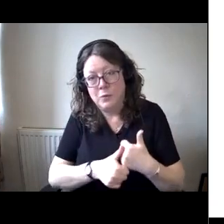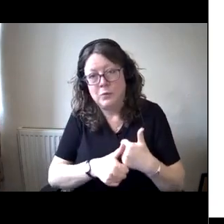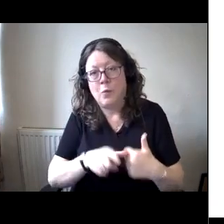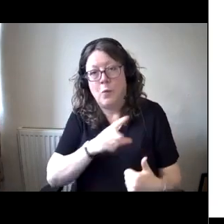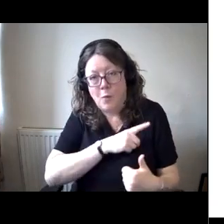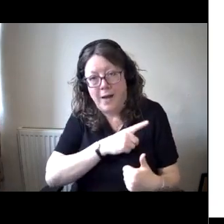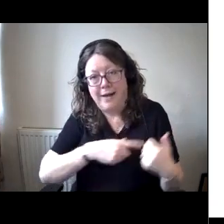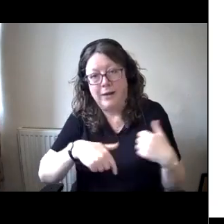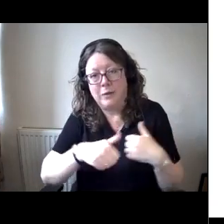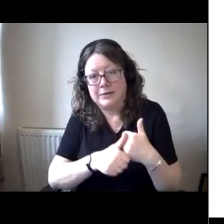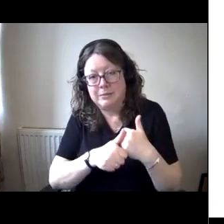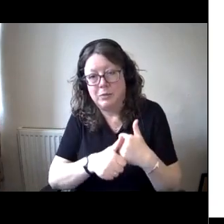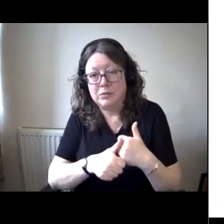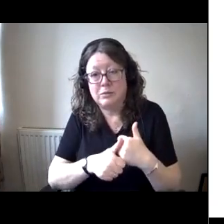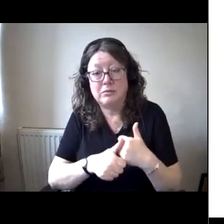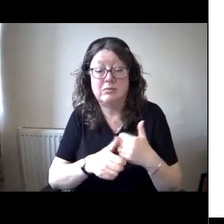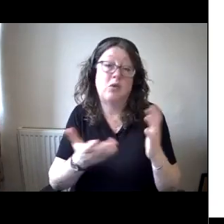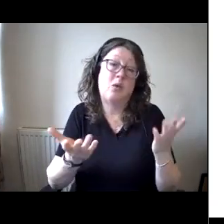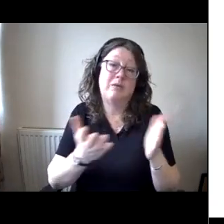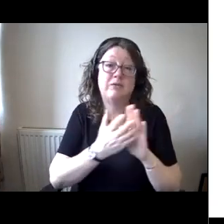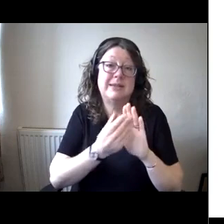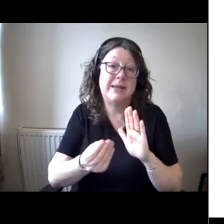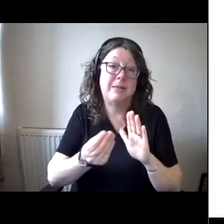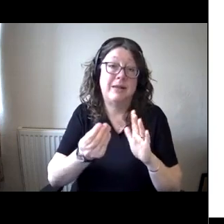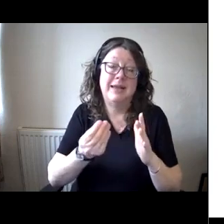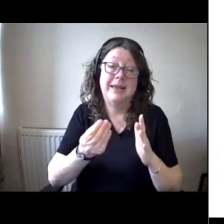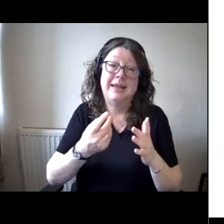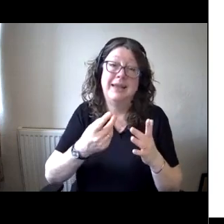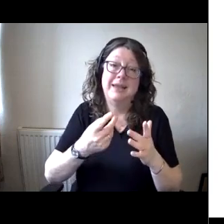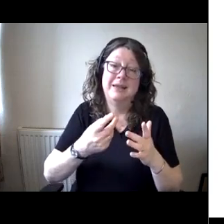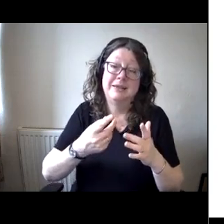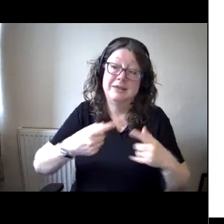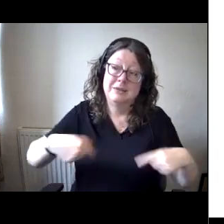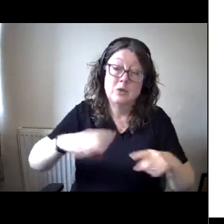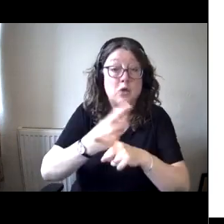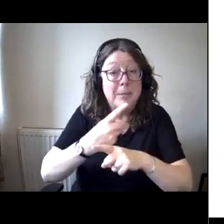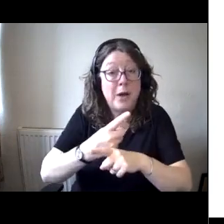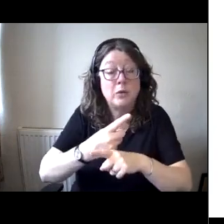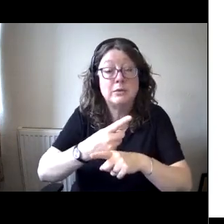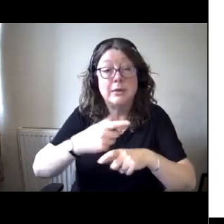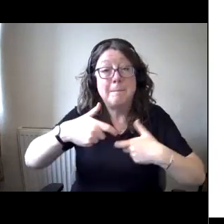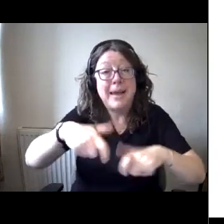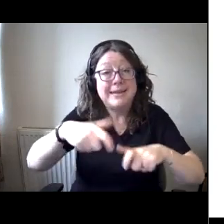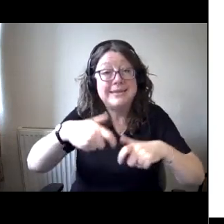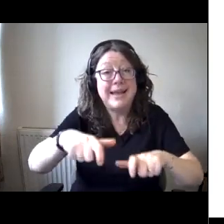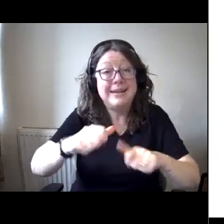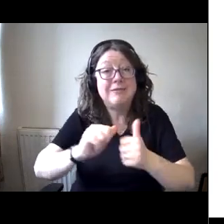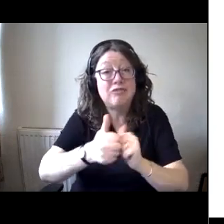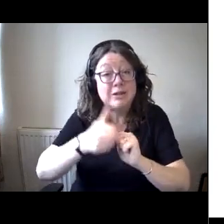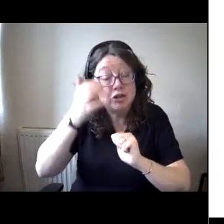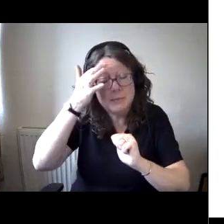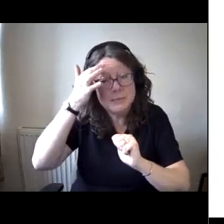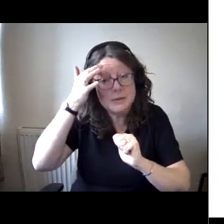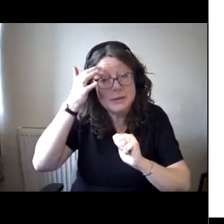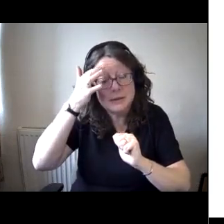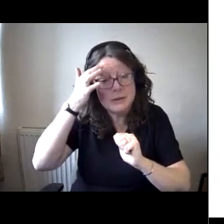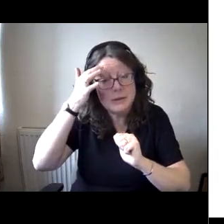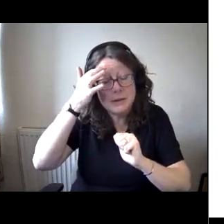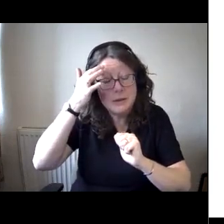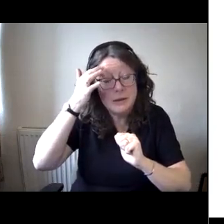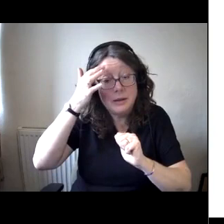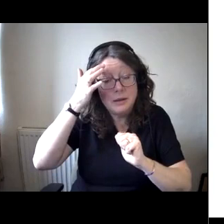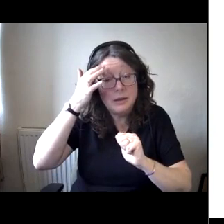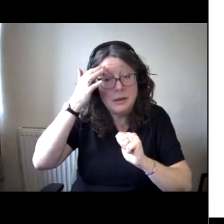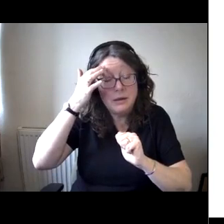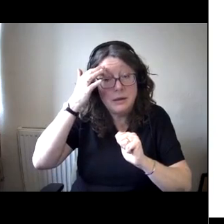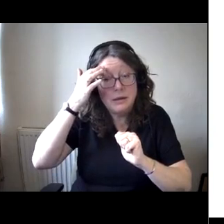making and maintaining friendships, well, when we've met in the middle in our social world with our young people, are we making sure that we've got